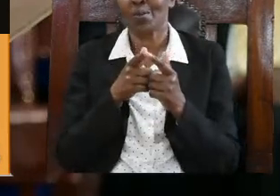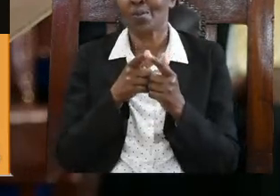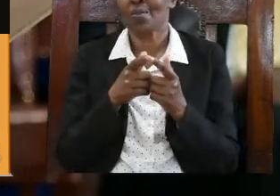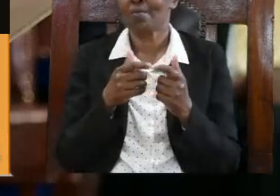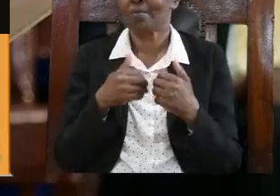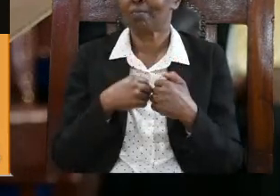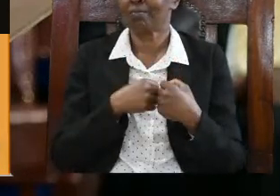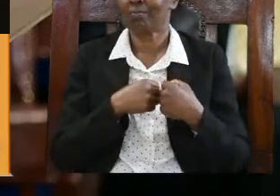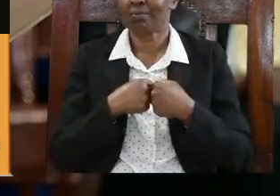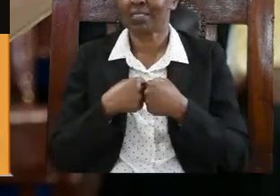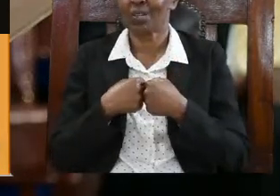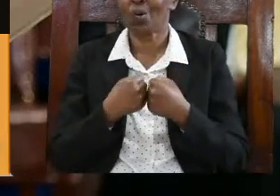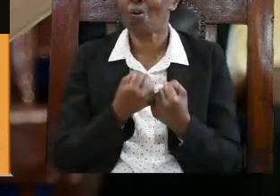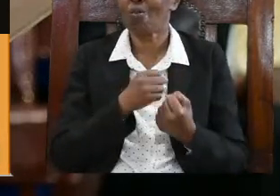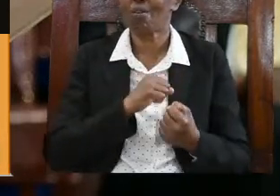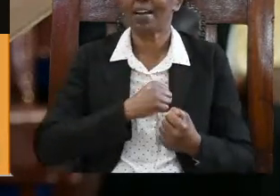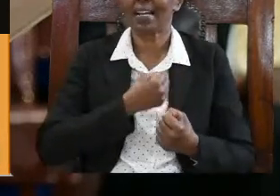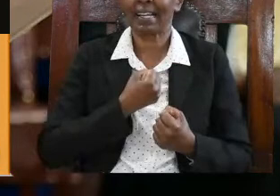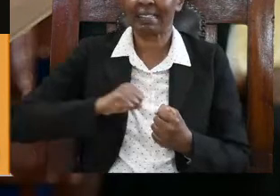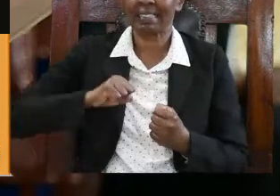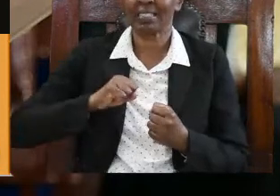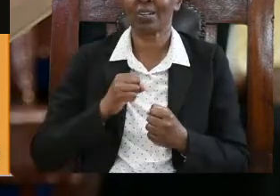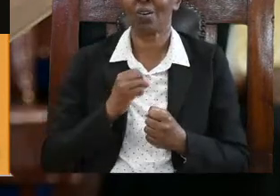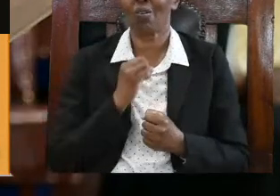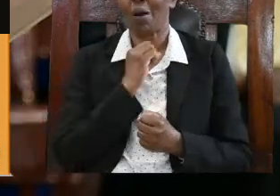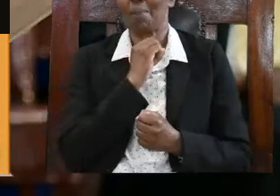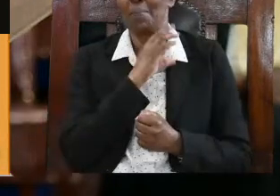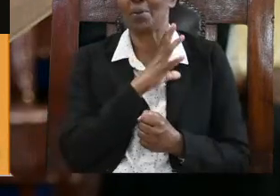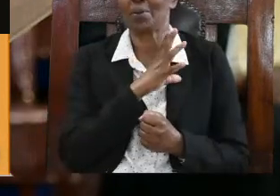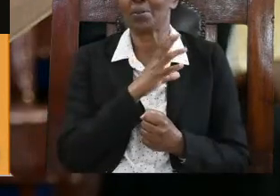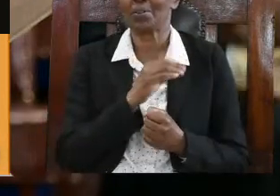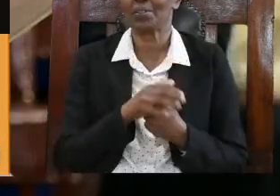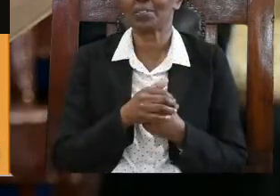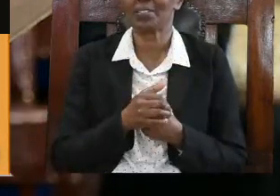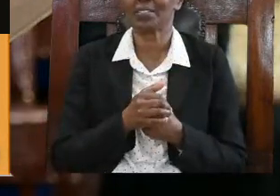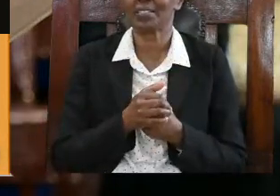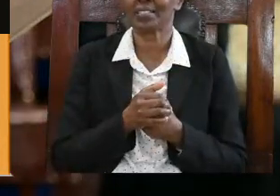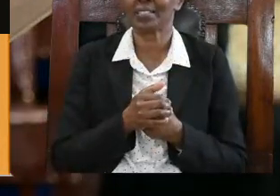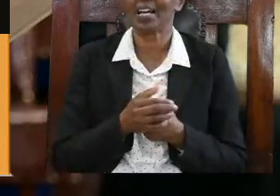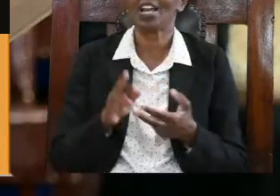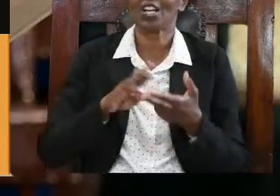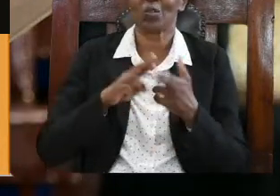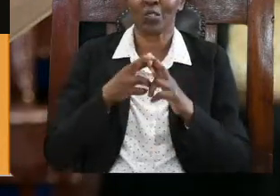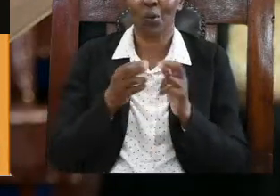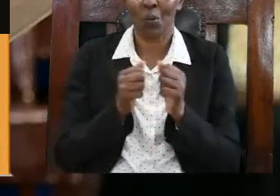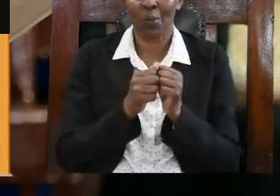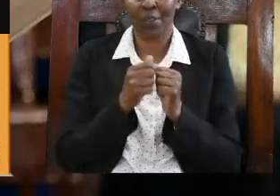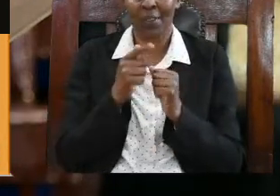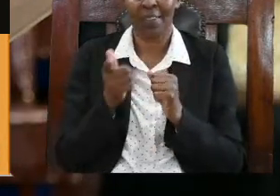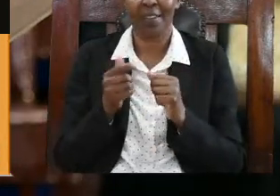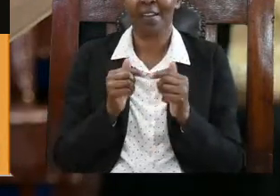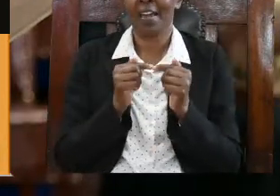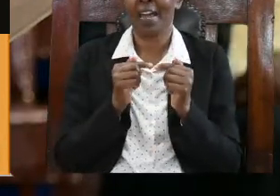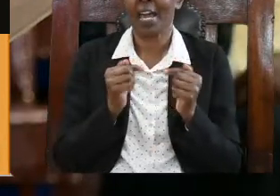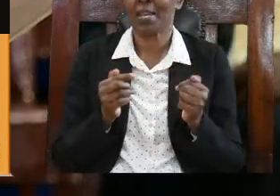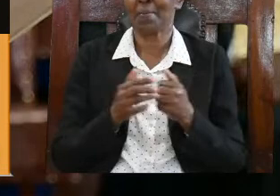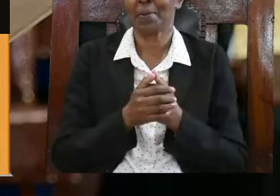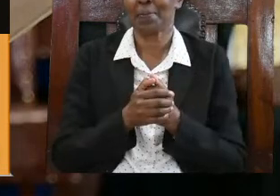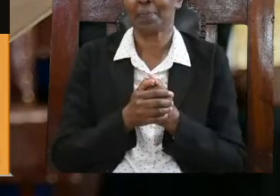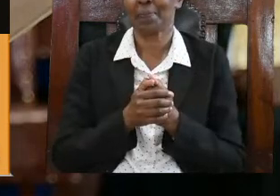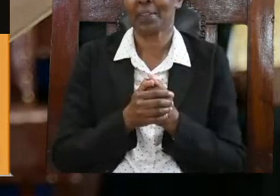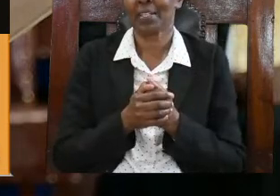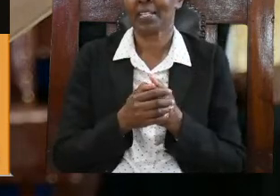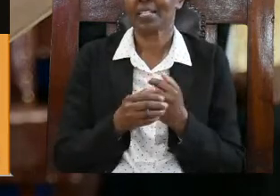you are slandered, try to reconciliate. And then he